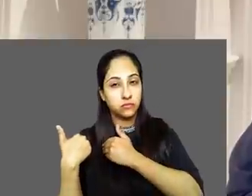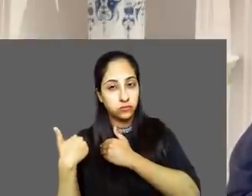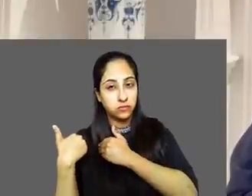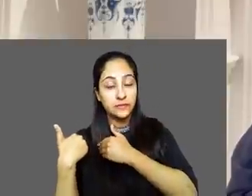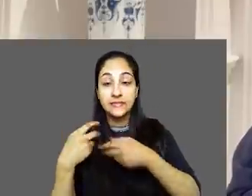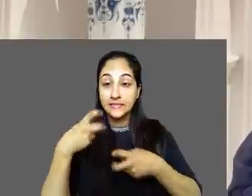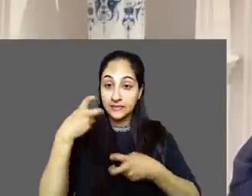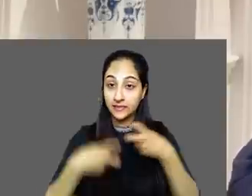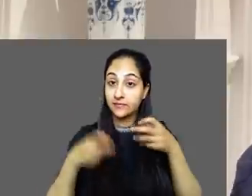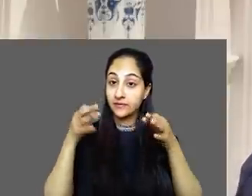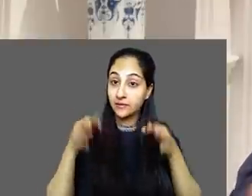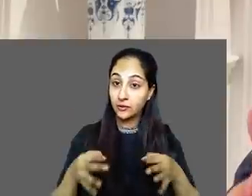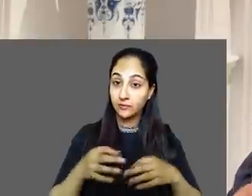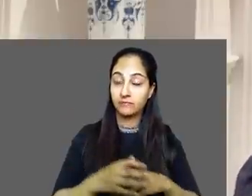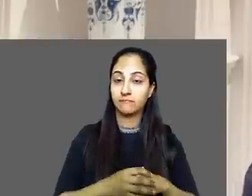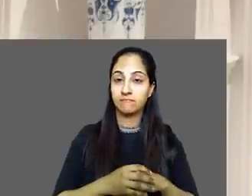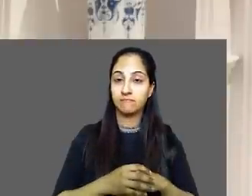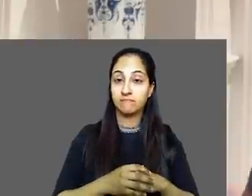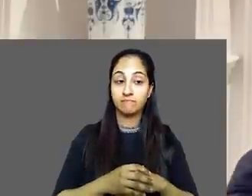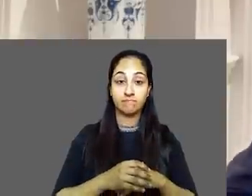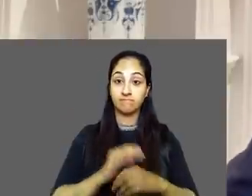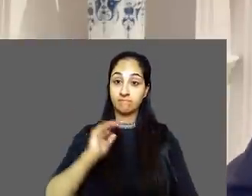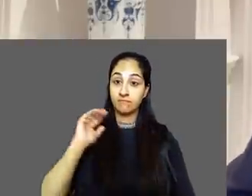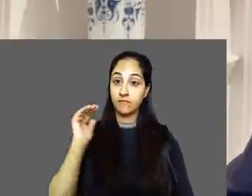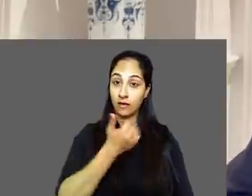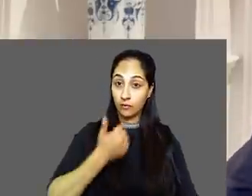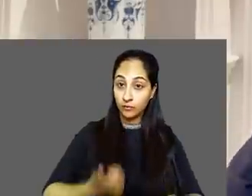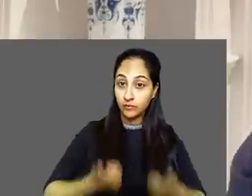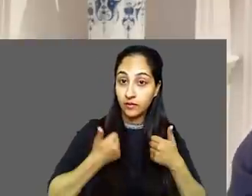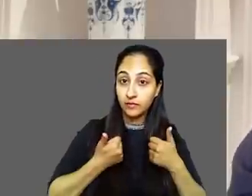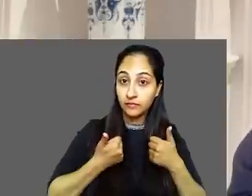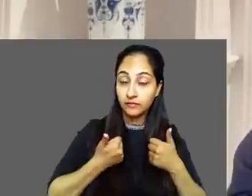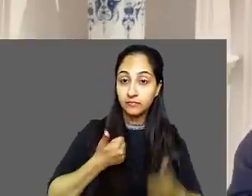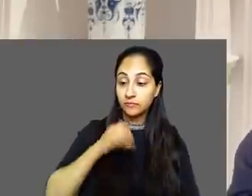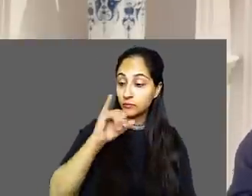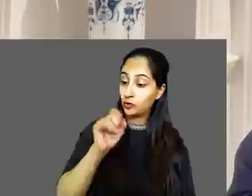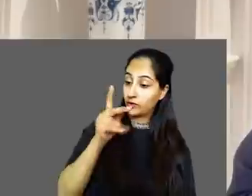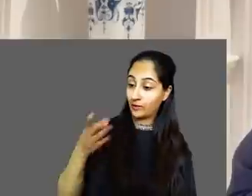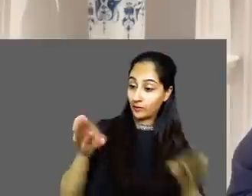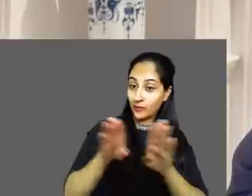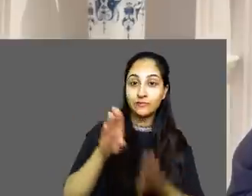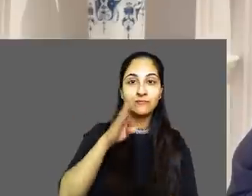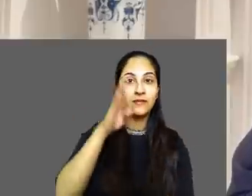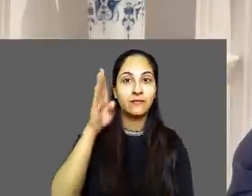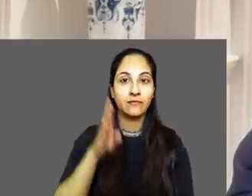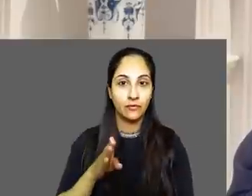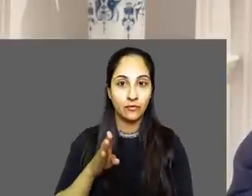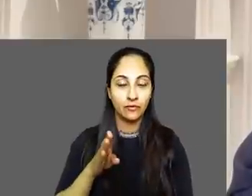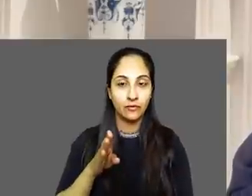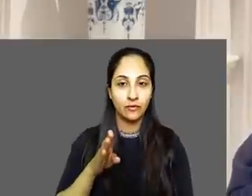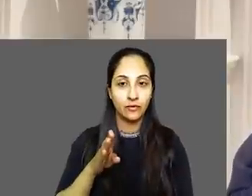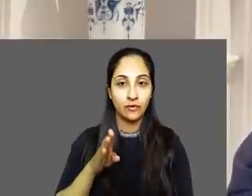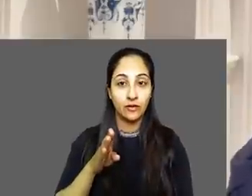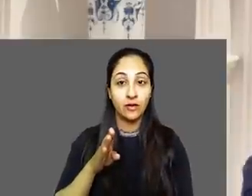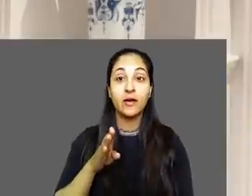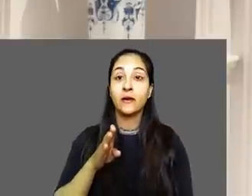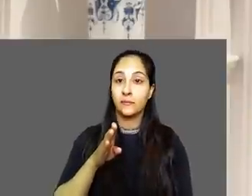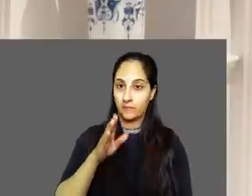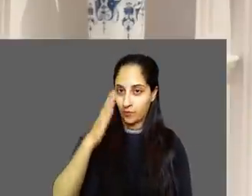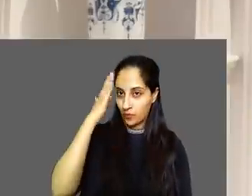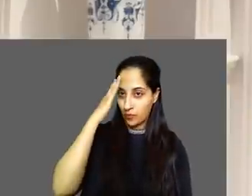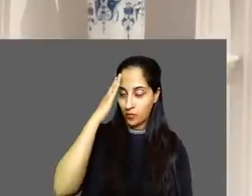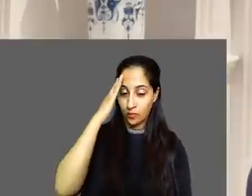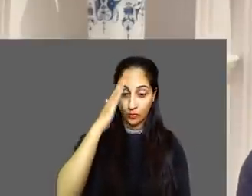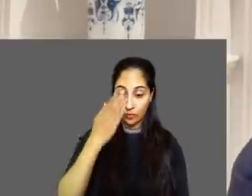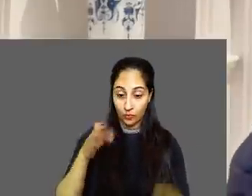Khanas, you know, this is something that has not happened in our generation. And it was something that was going to be so